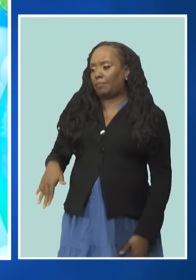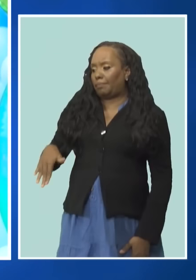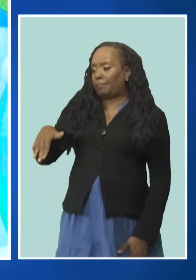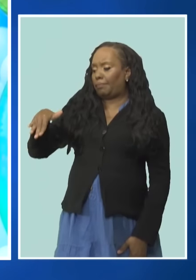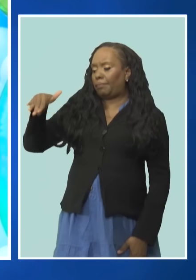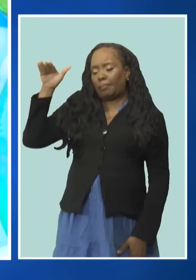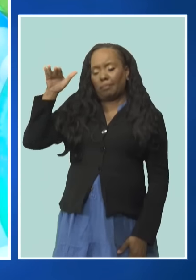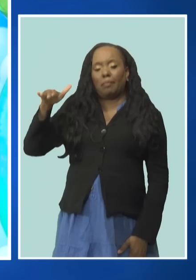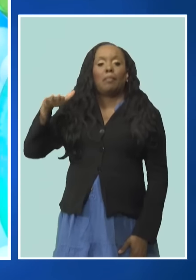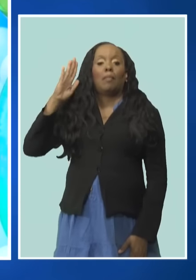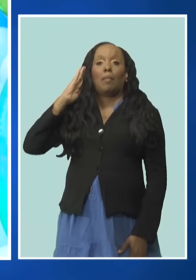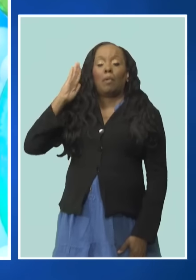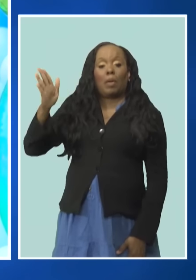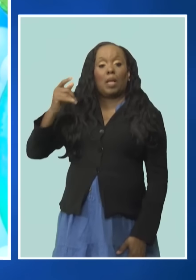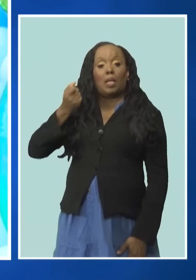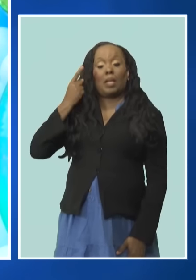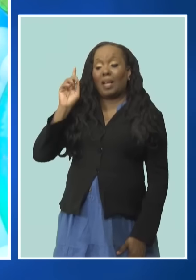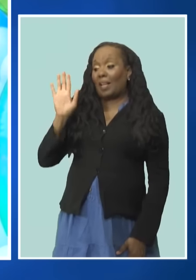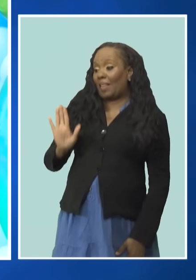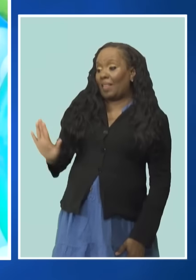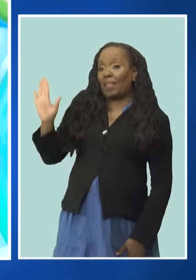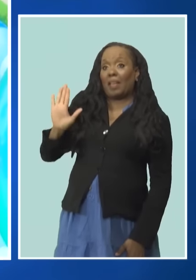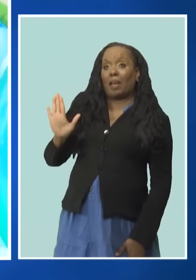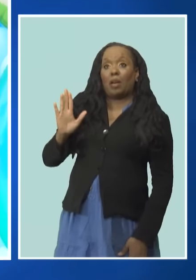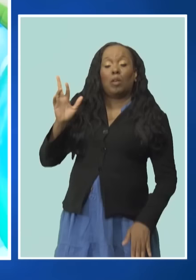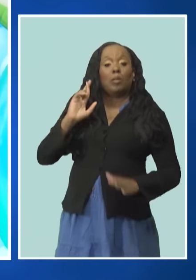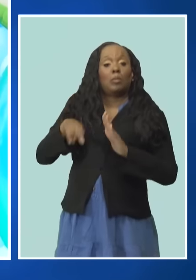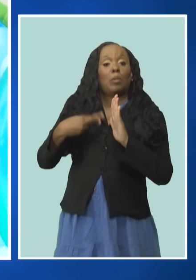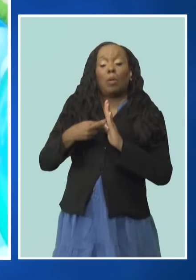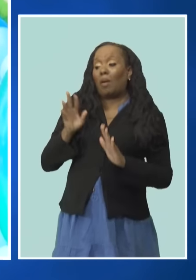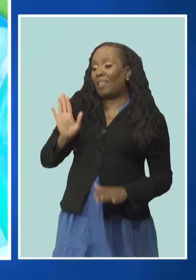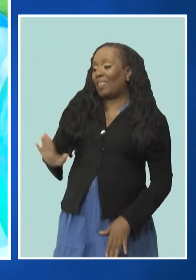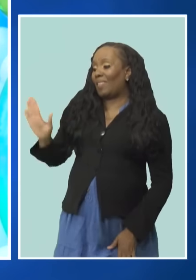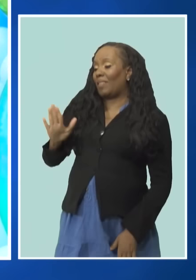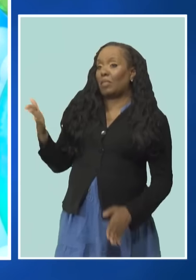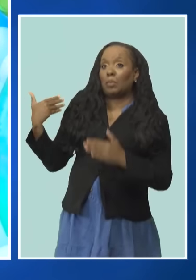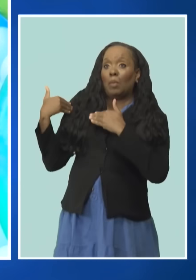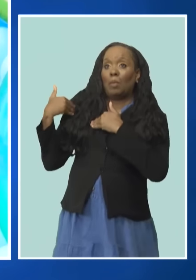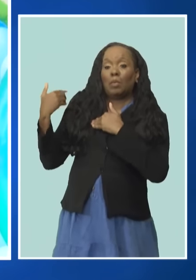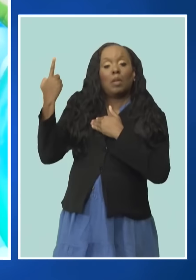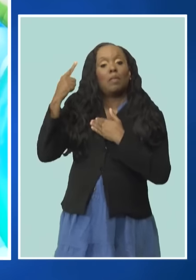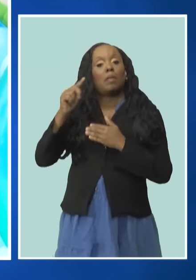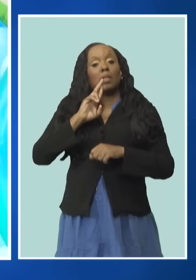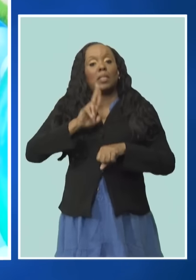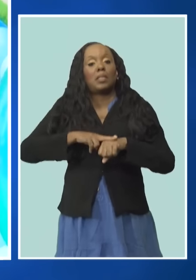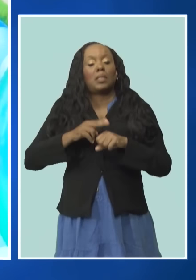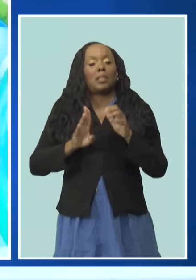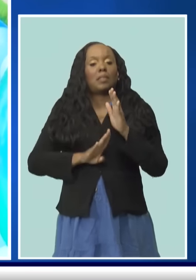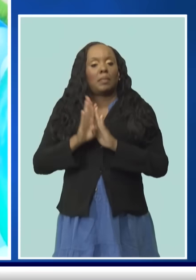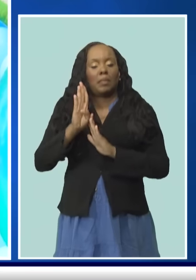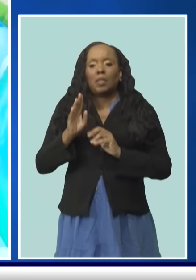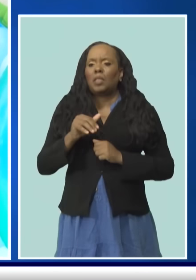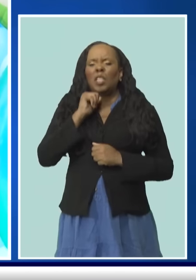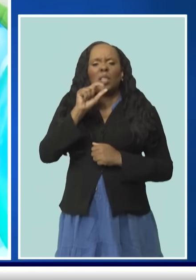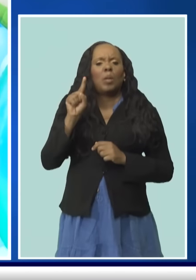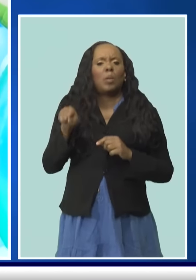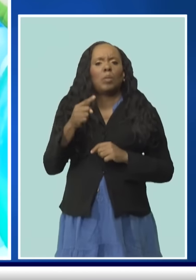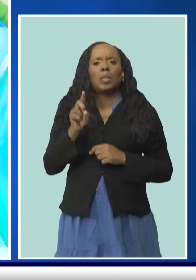must understand their role in our national development. But it's not just about tourism in terms